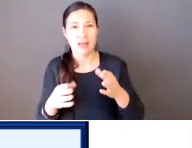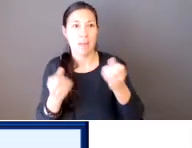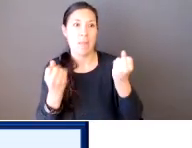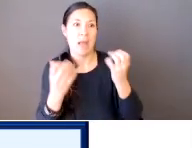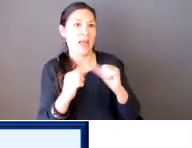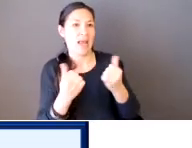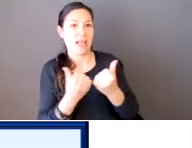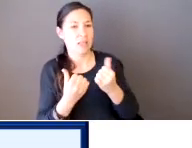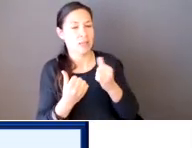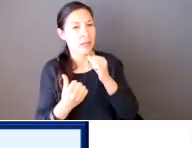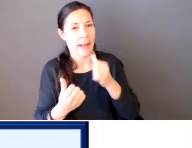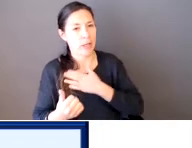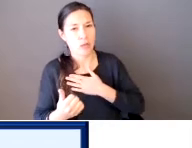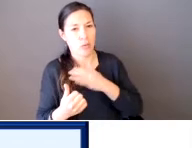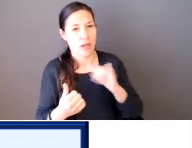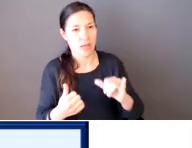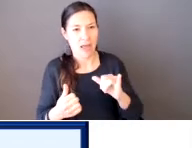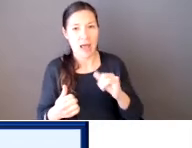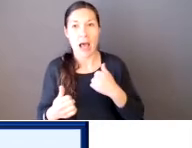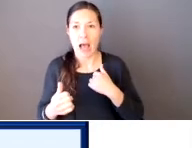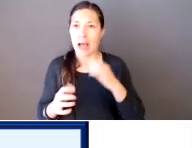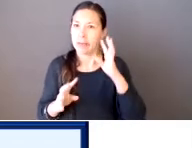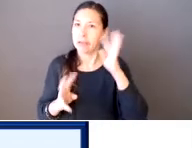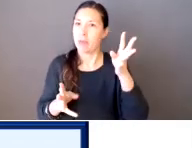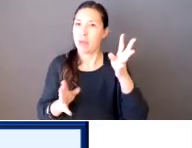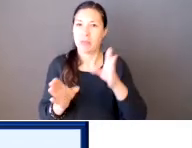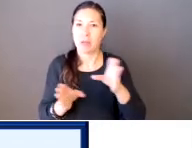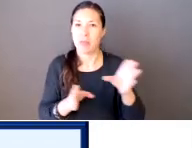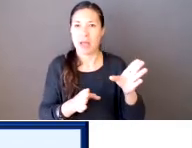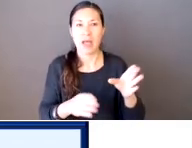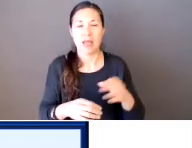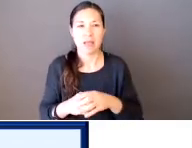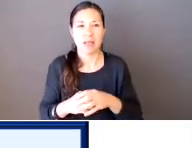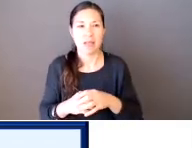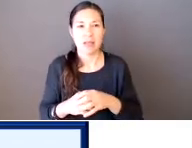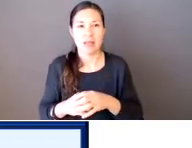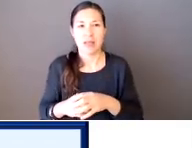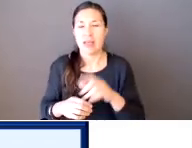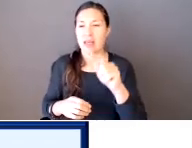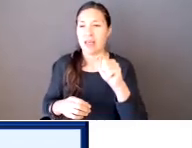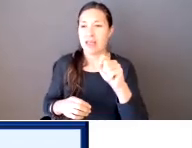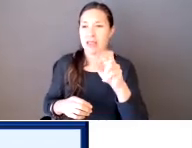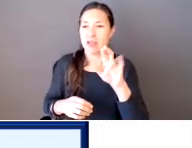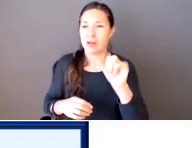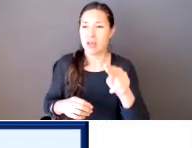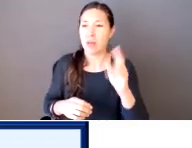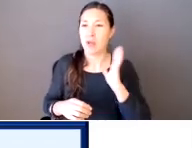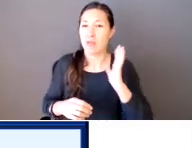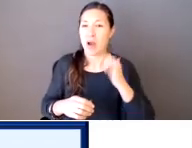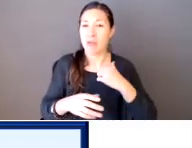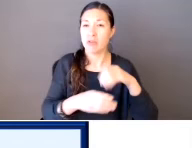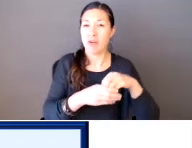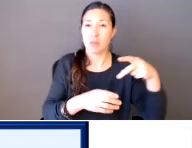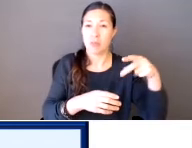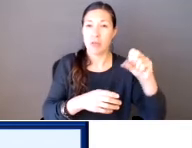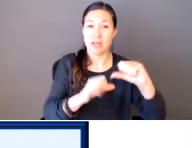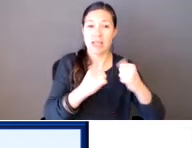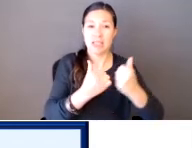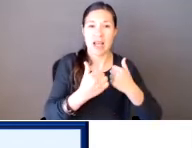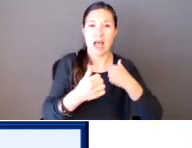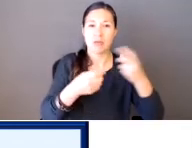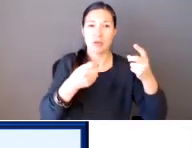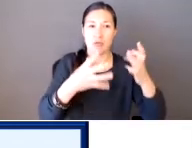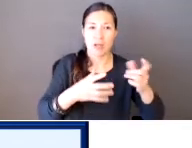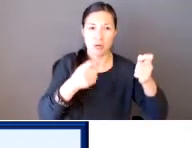Which was interesting, because in the first half of the pandemic, I worked at a protective service agency as a director. And then the second half of the pandemic, I've been at